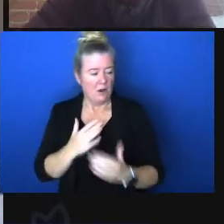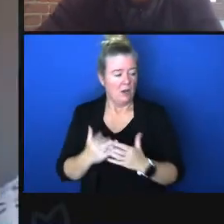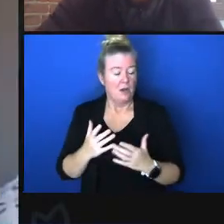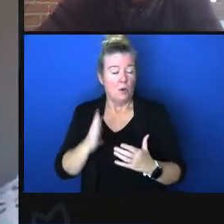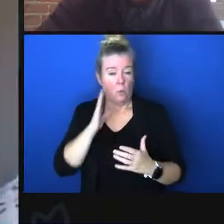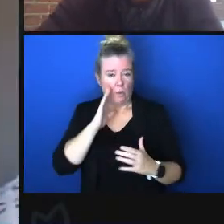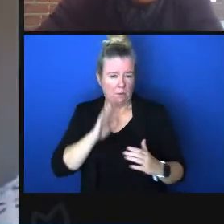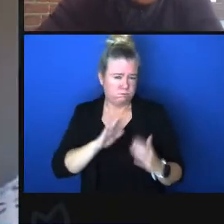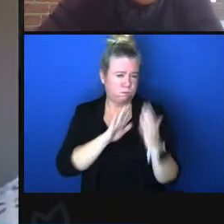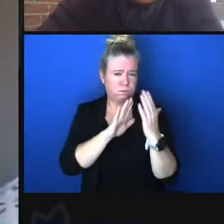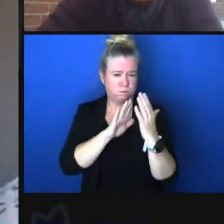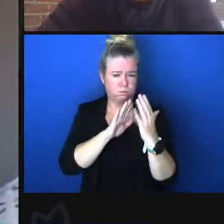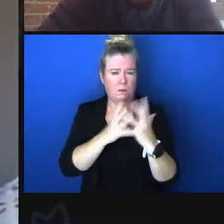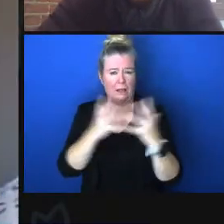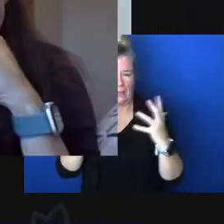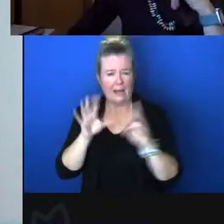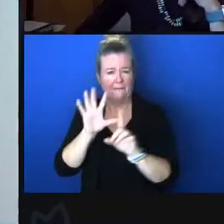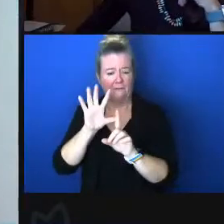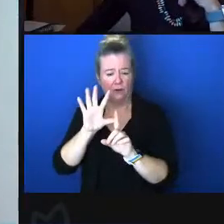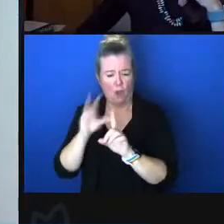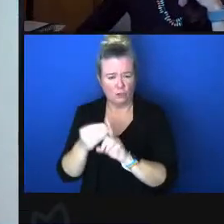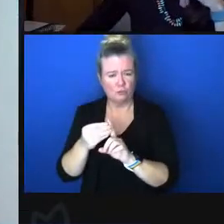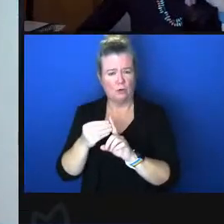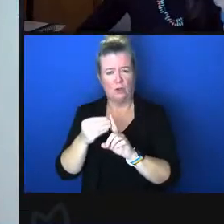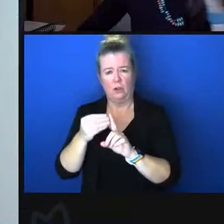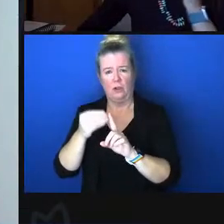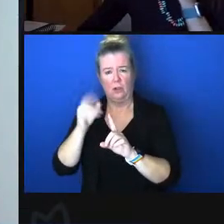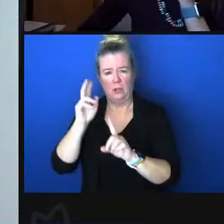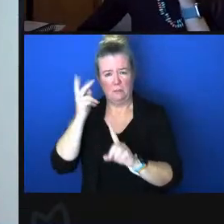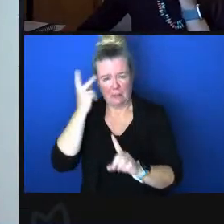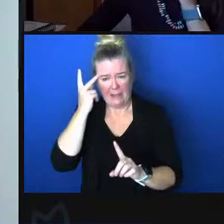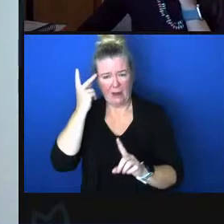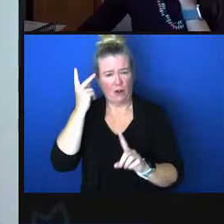tremendous cultural, political,